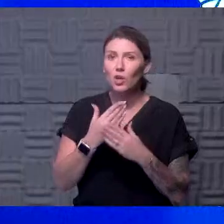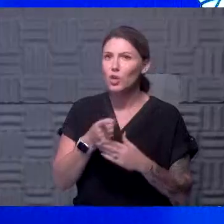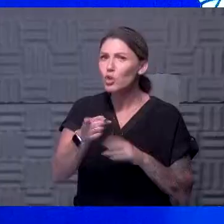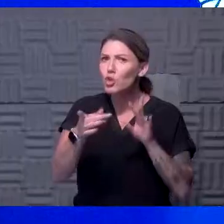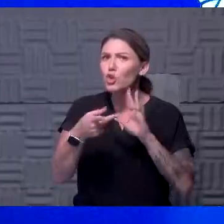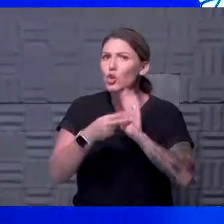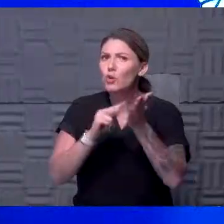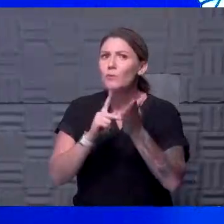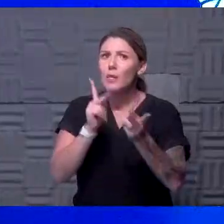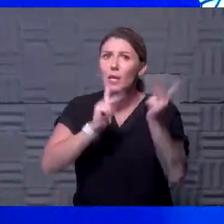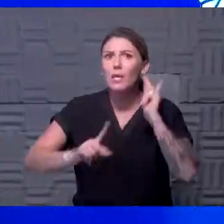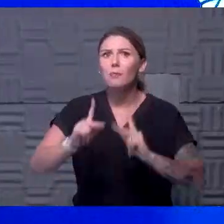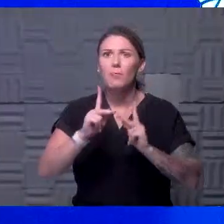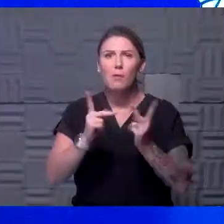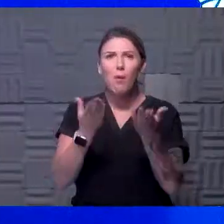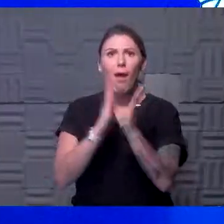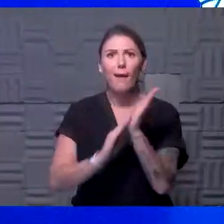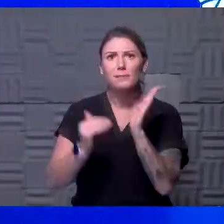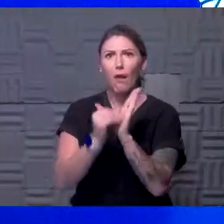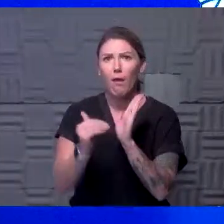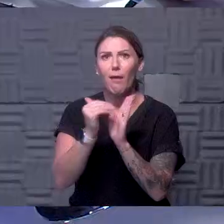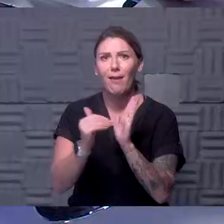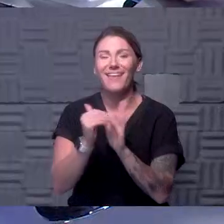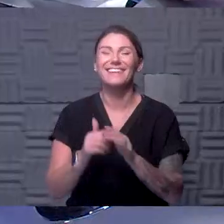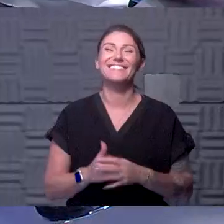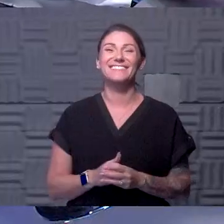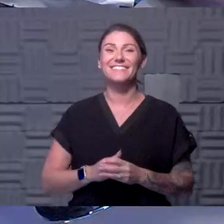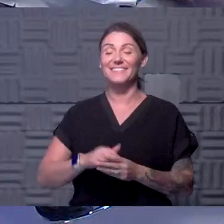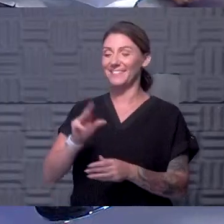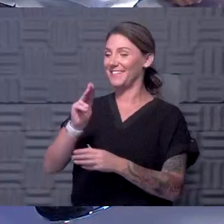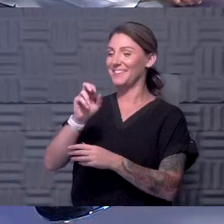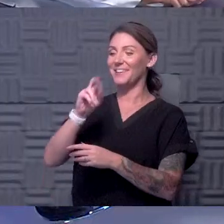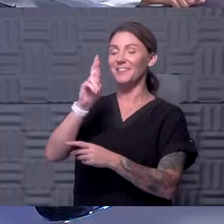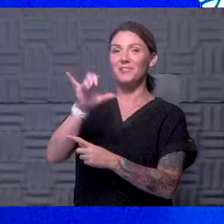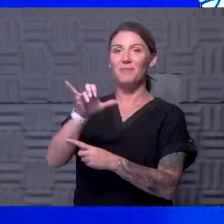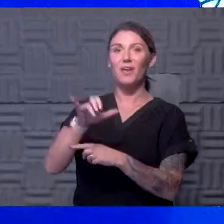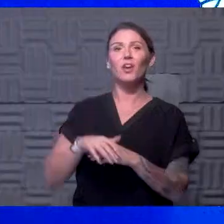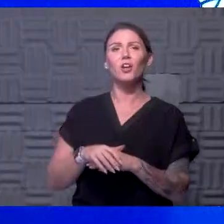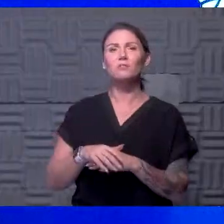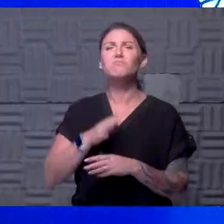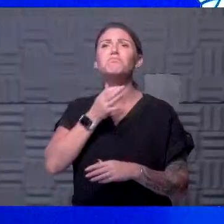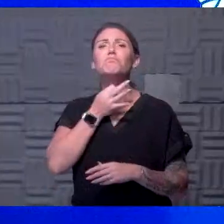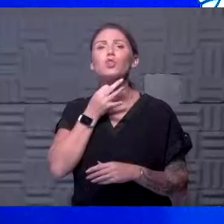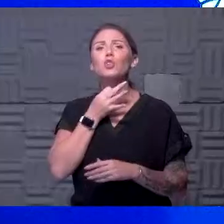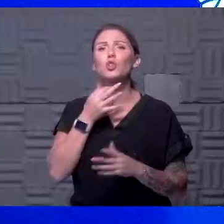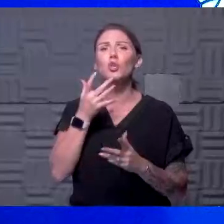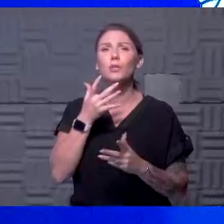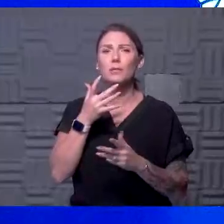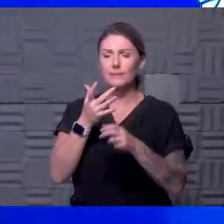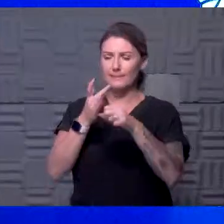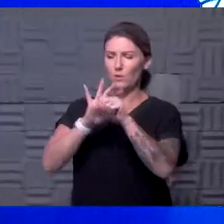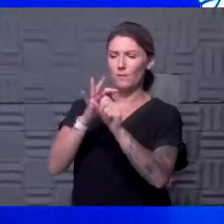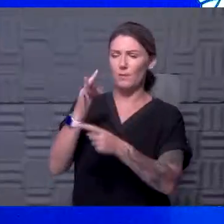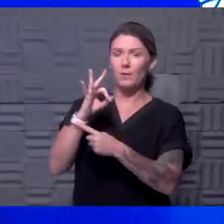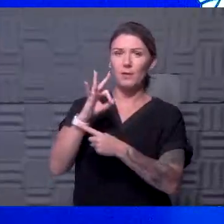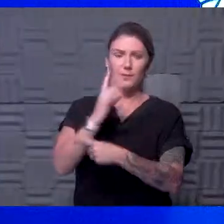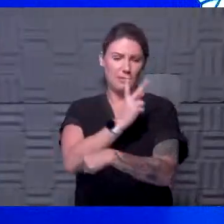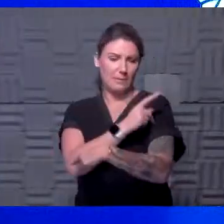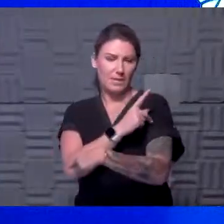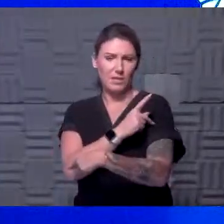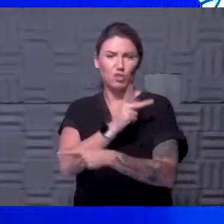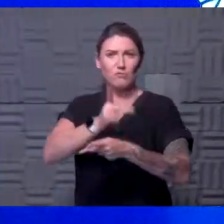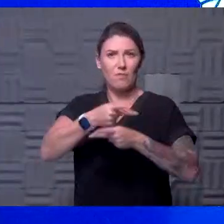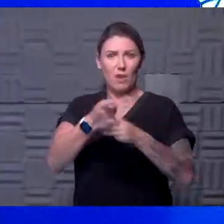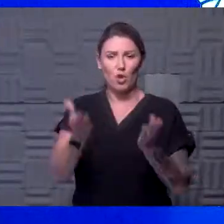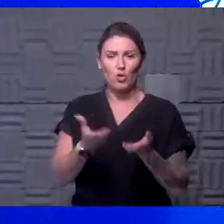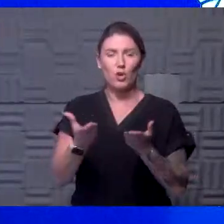a day? pretty much. But Mary is curious that the COVID patients that we care for, do they